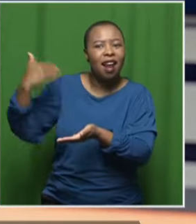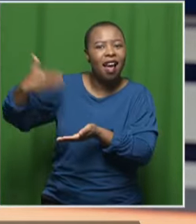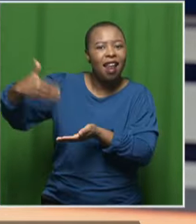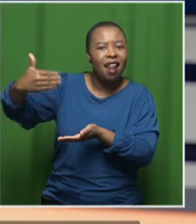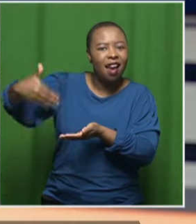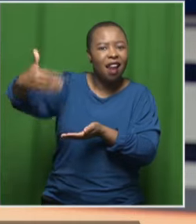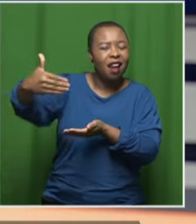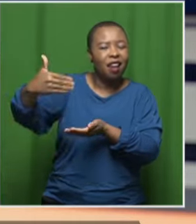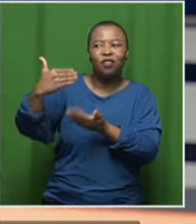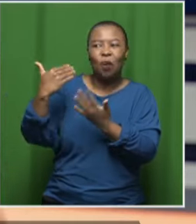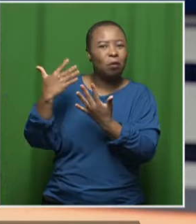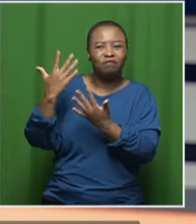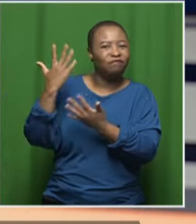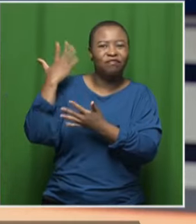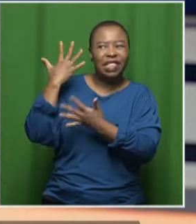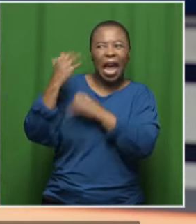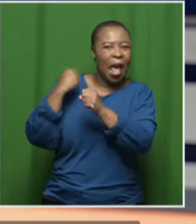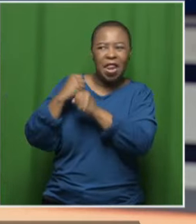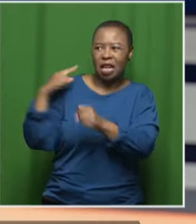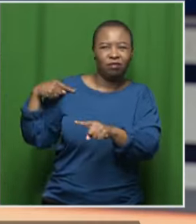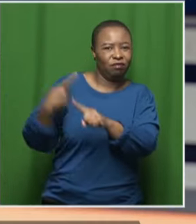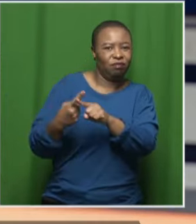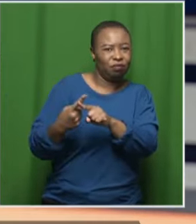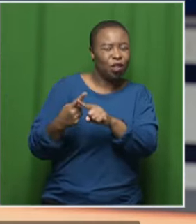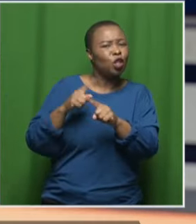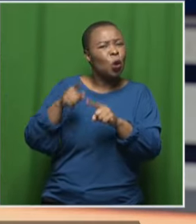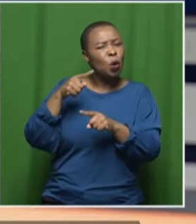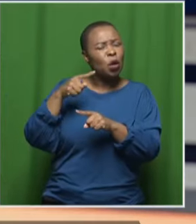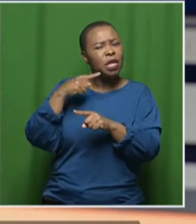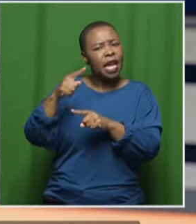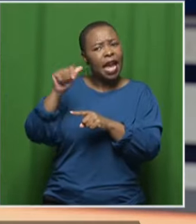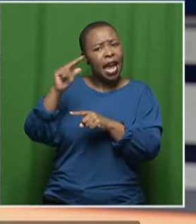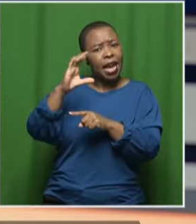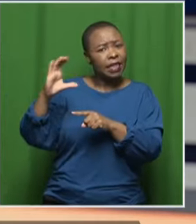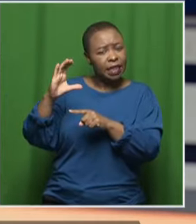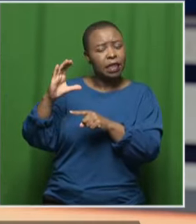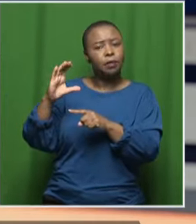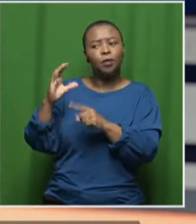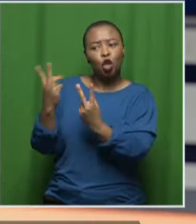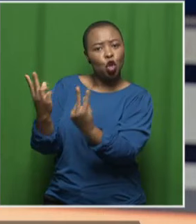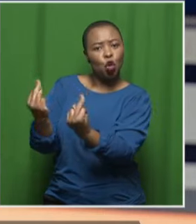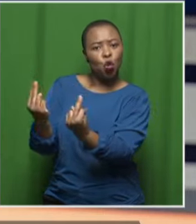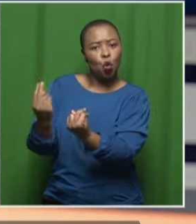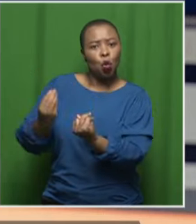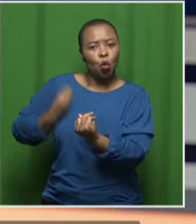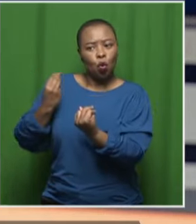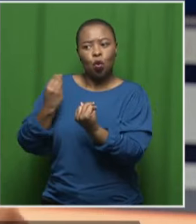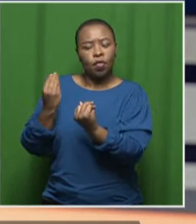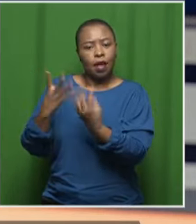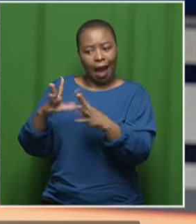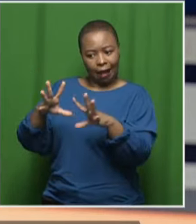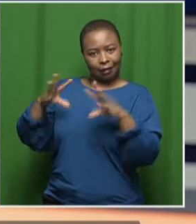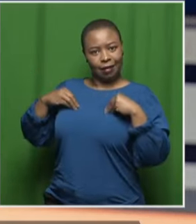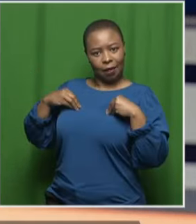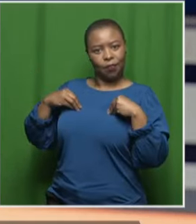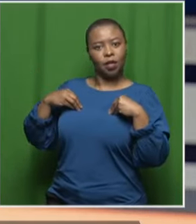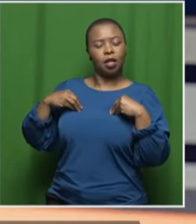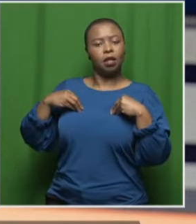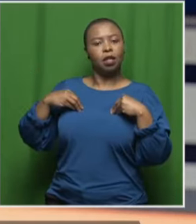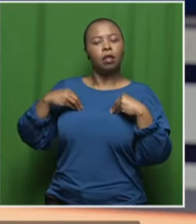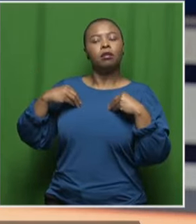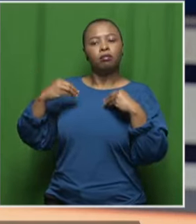When you say that the ANC had to renew itself by accepting new blood, what do you think needs to be done now for